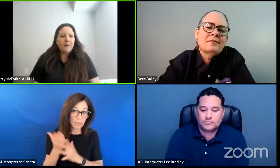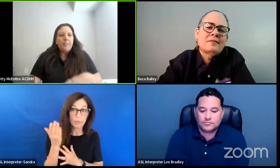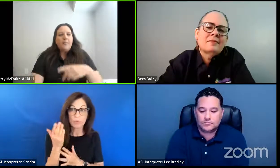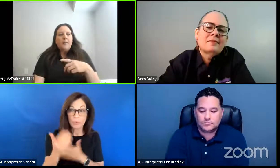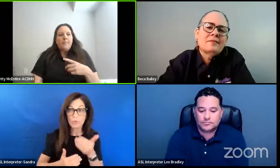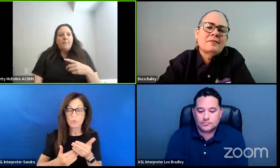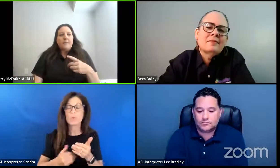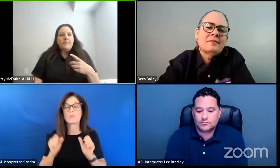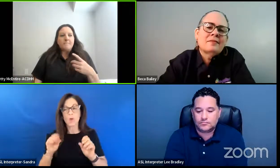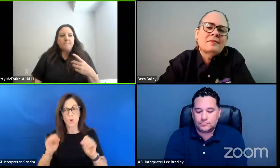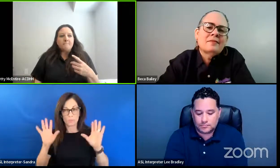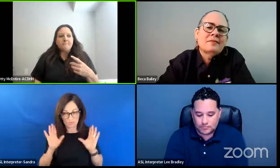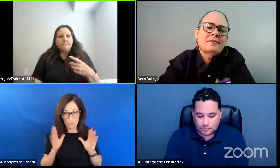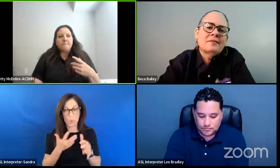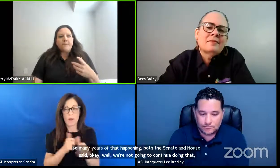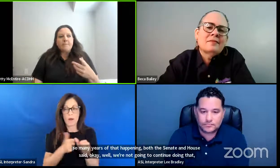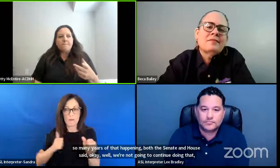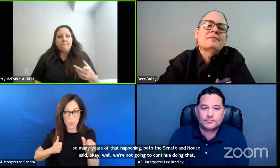process.